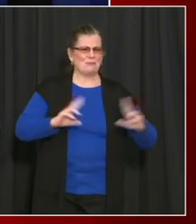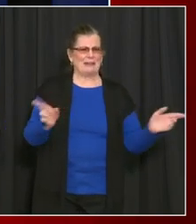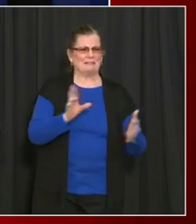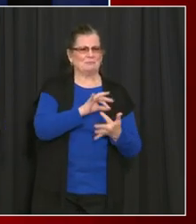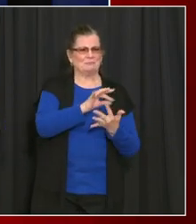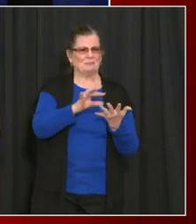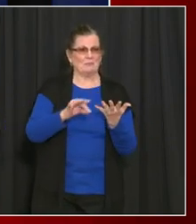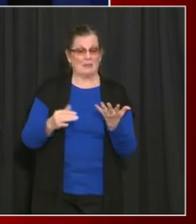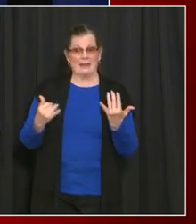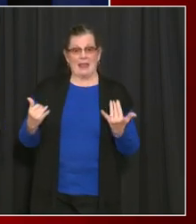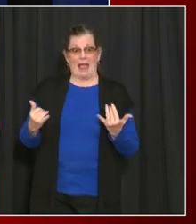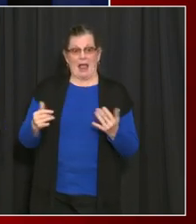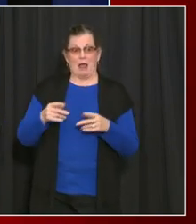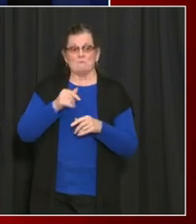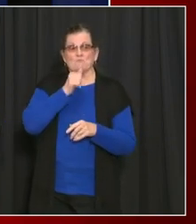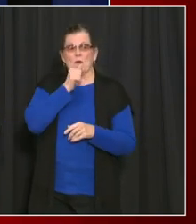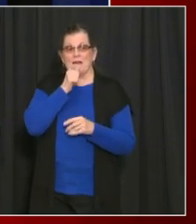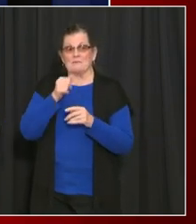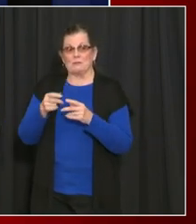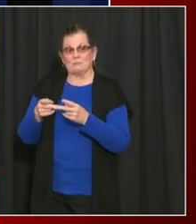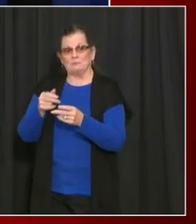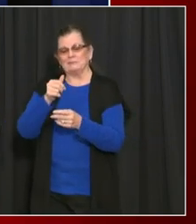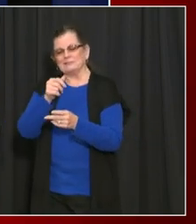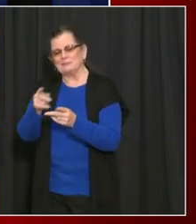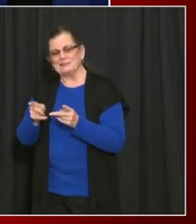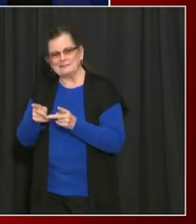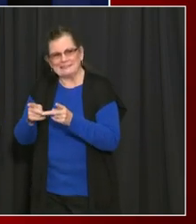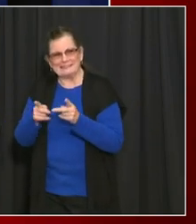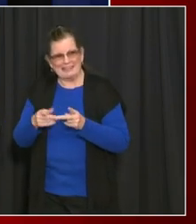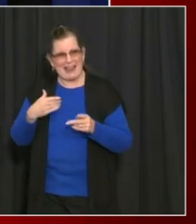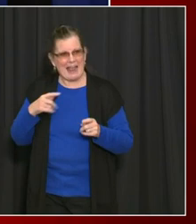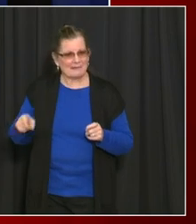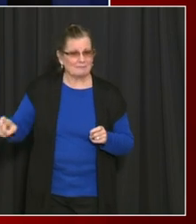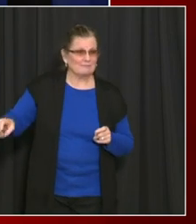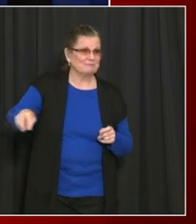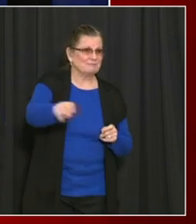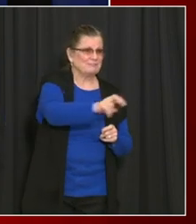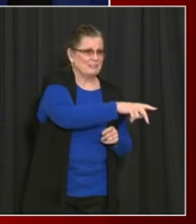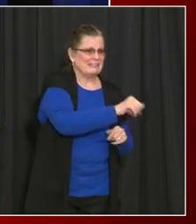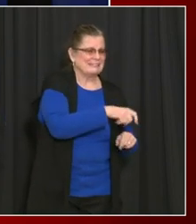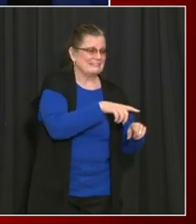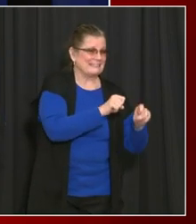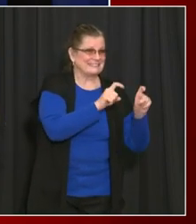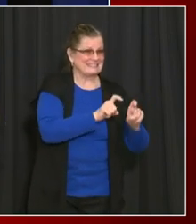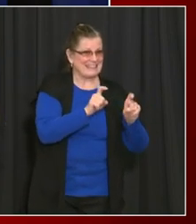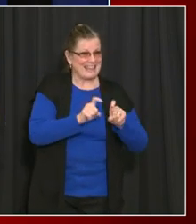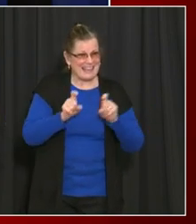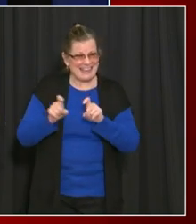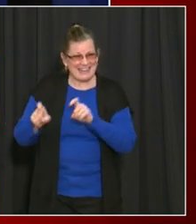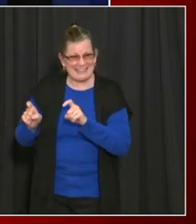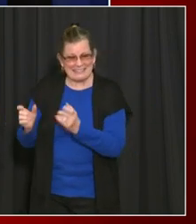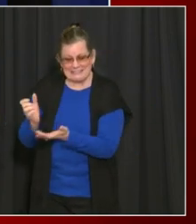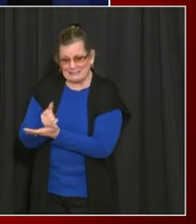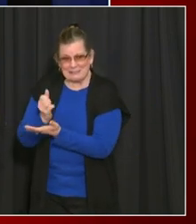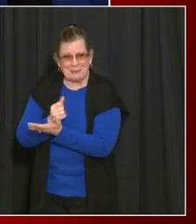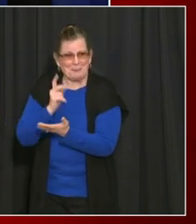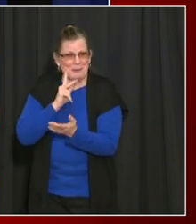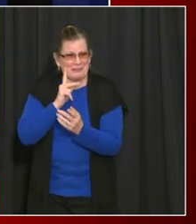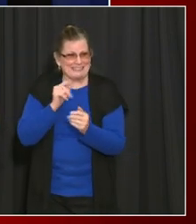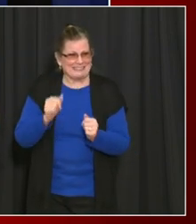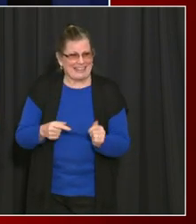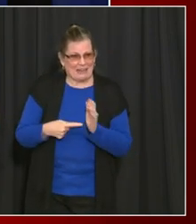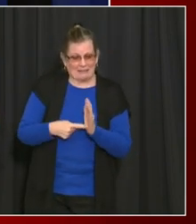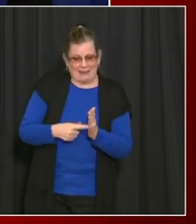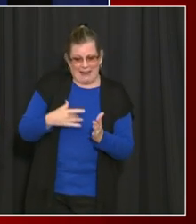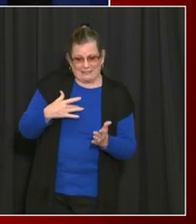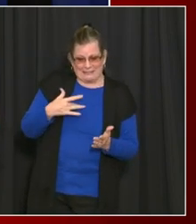and regional laboratories. So lots of opportunities for tests to be run in a number of places and lots of opportunities for places to be sampled.